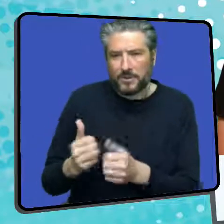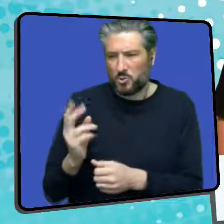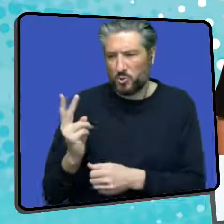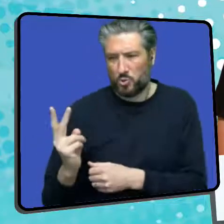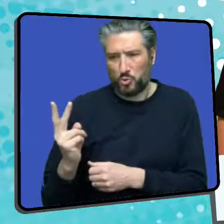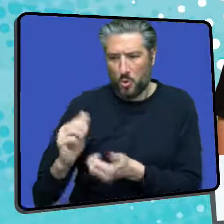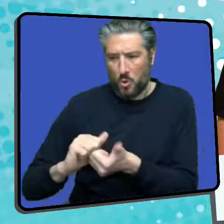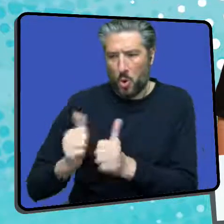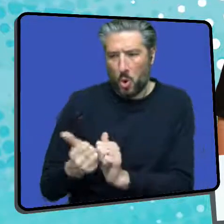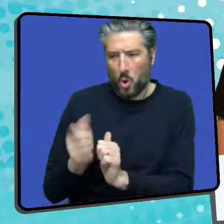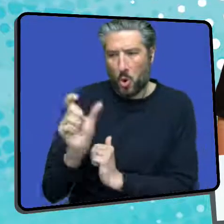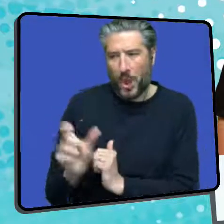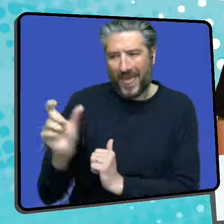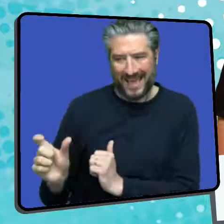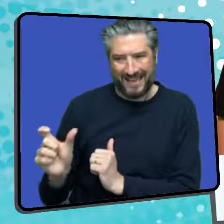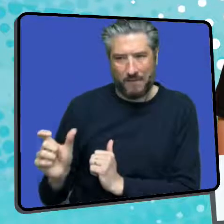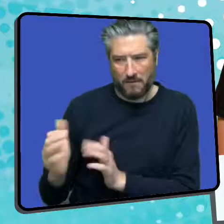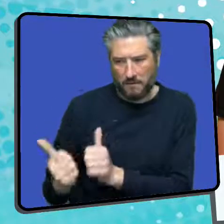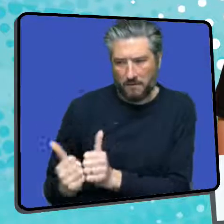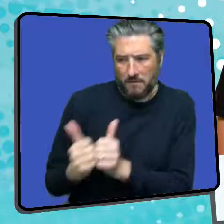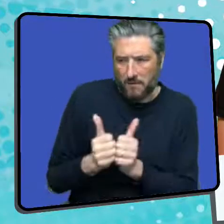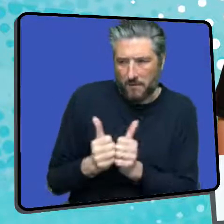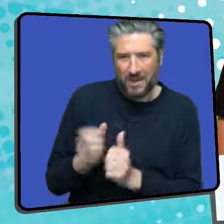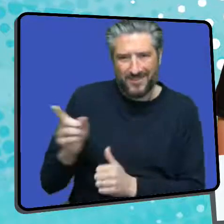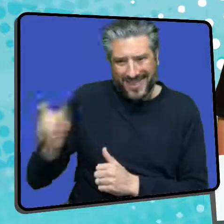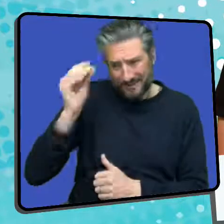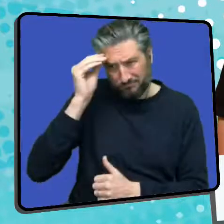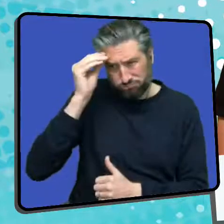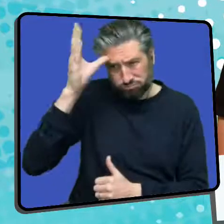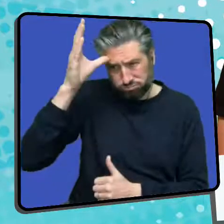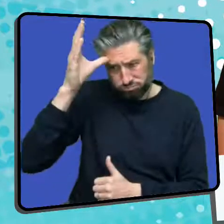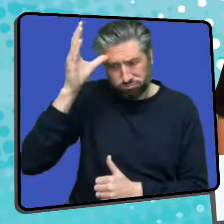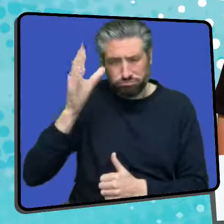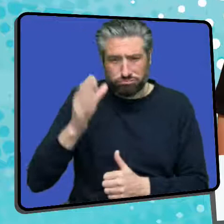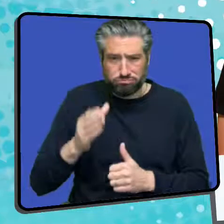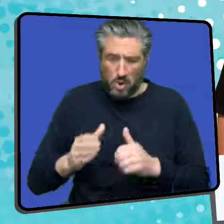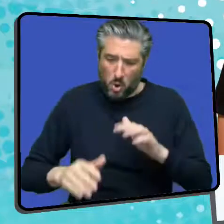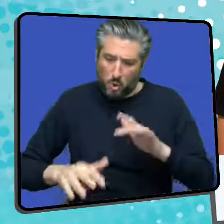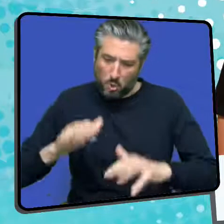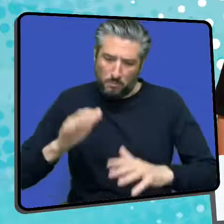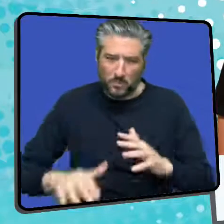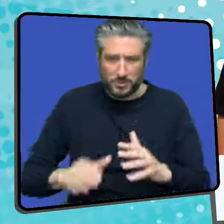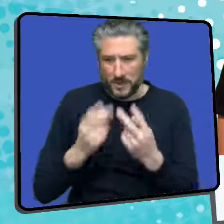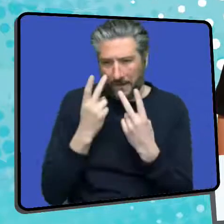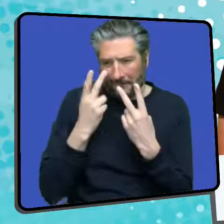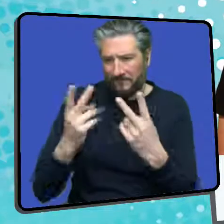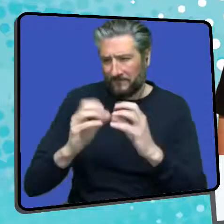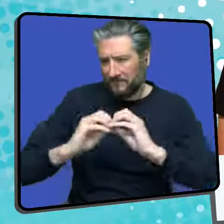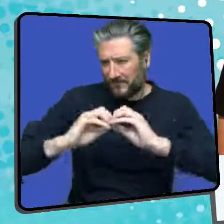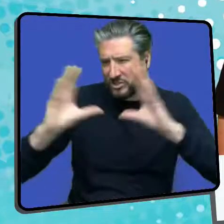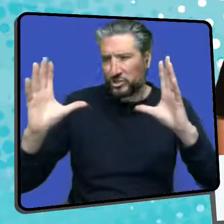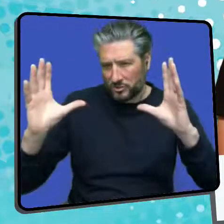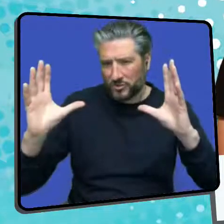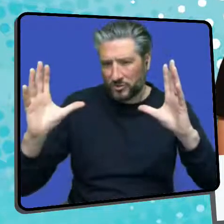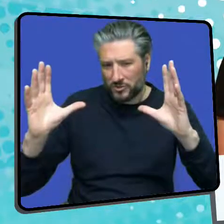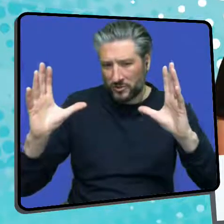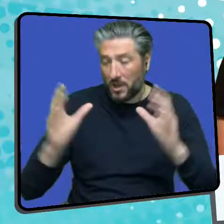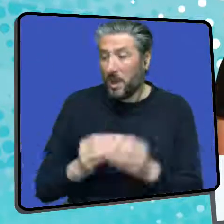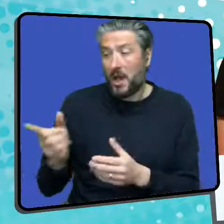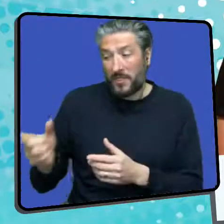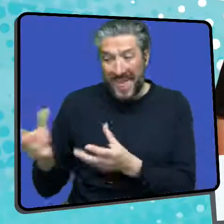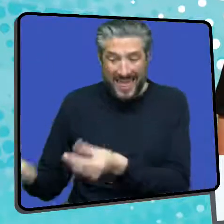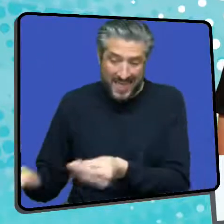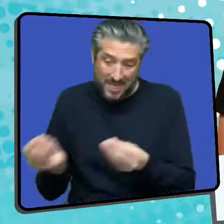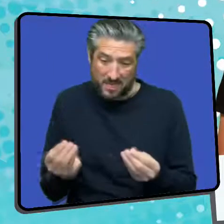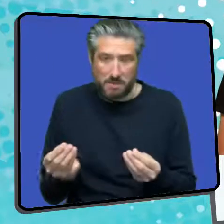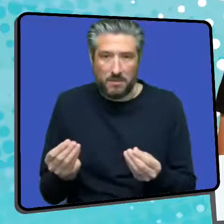currently helping out, and they are experts in the field of computer vision. So they sometimes they show me a paper and I read that, and that